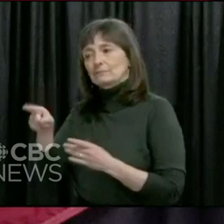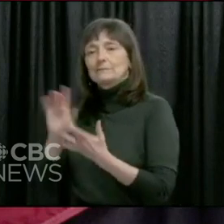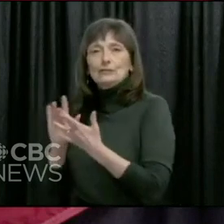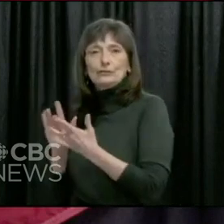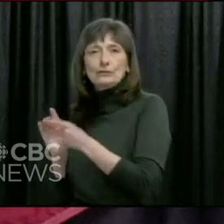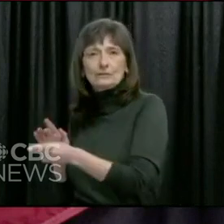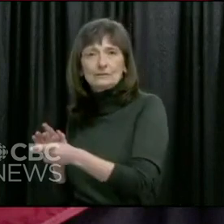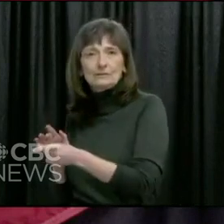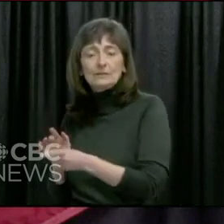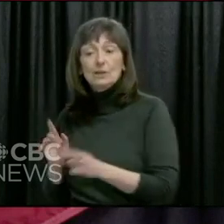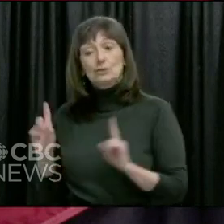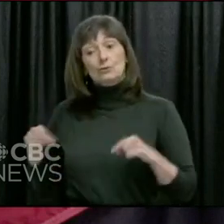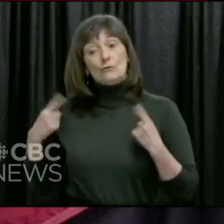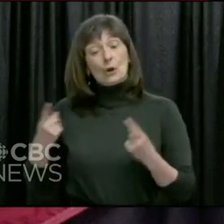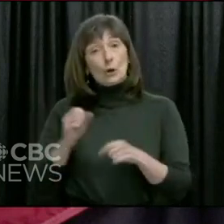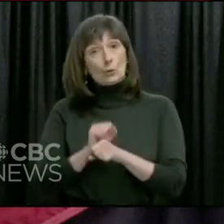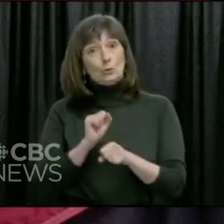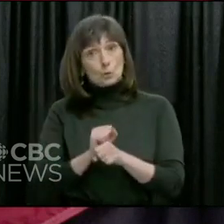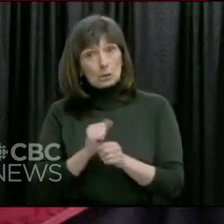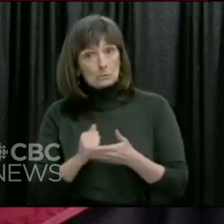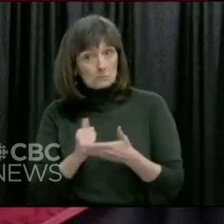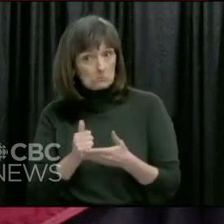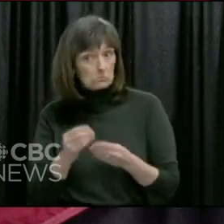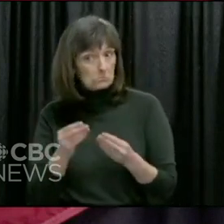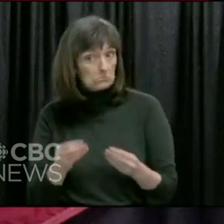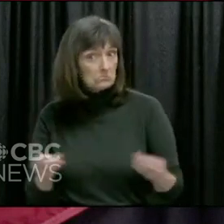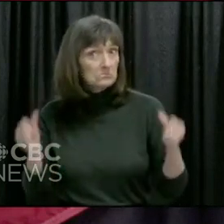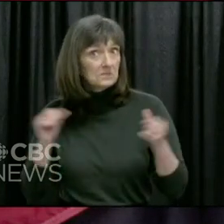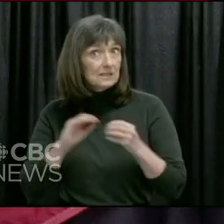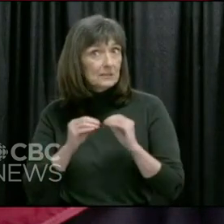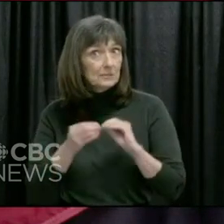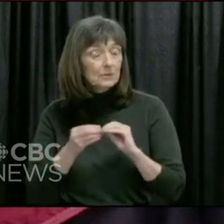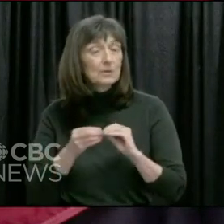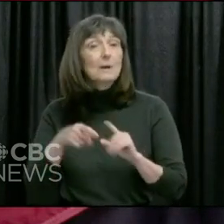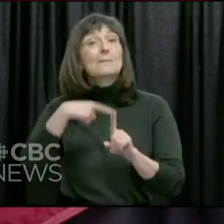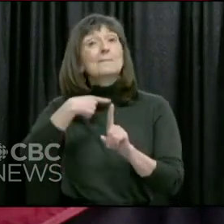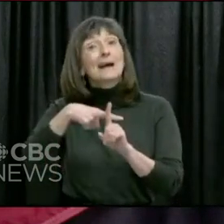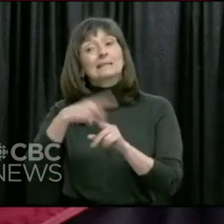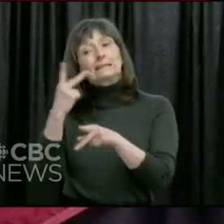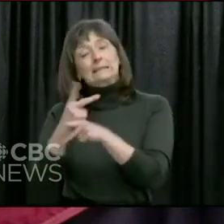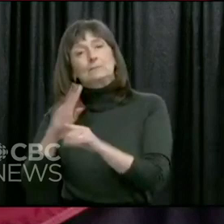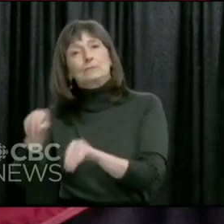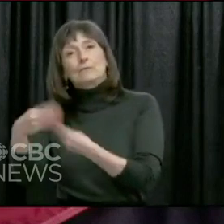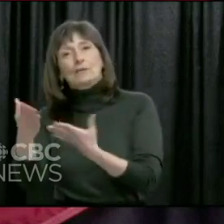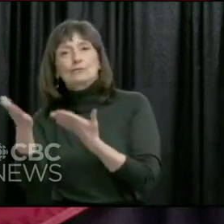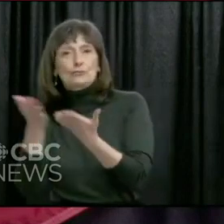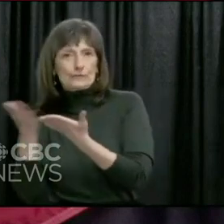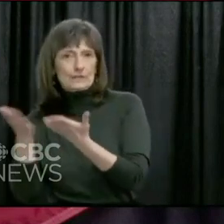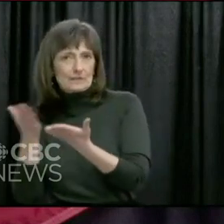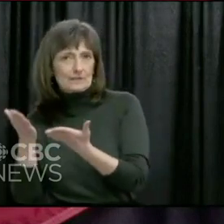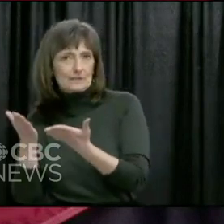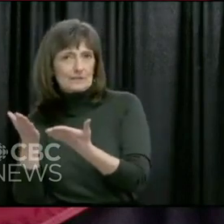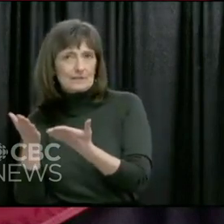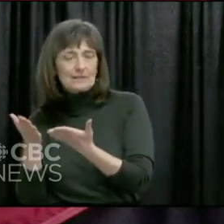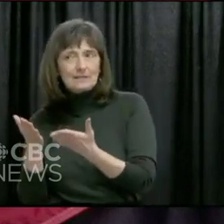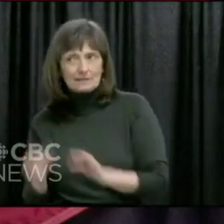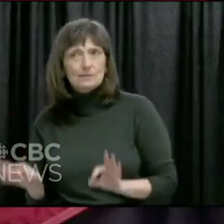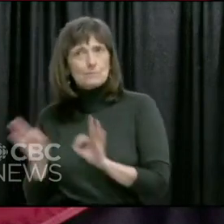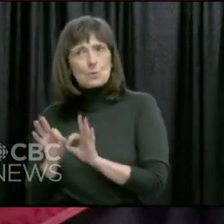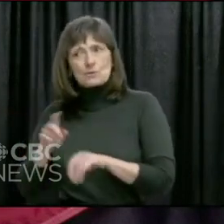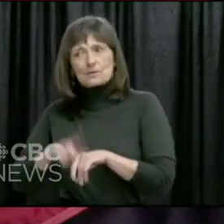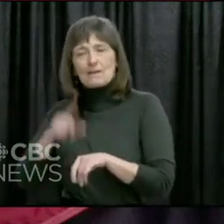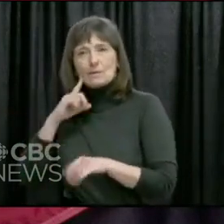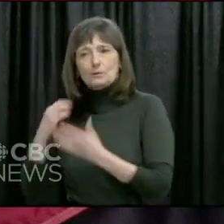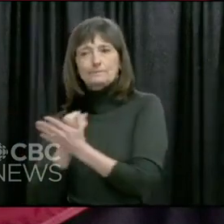pandemic, but it is also allowing us to continue to deliver the important services to you during a time of significant